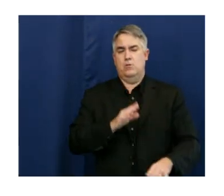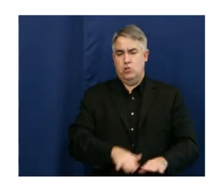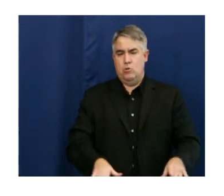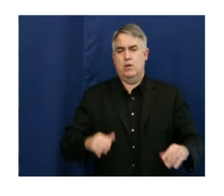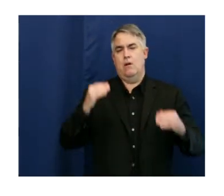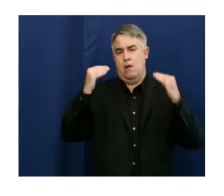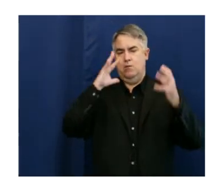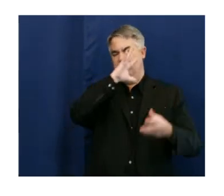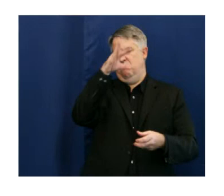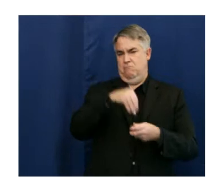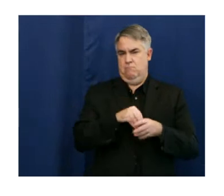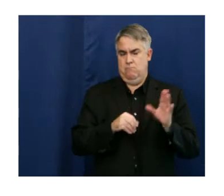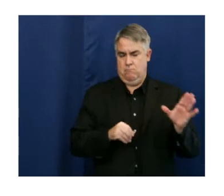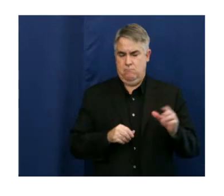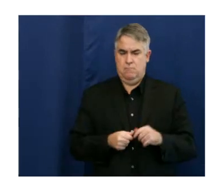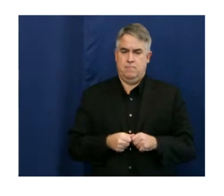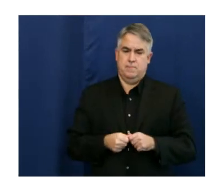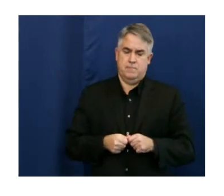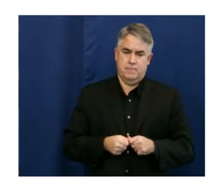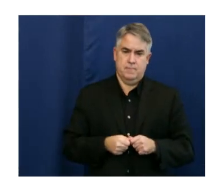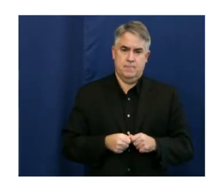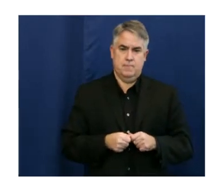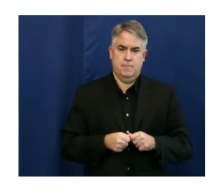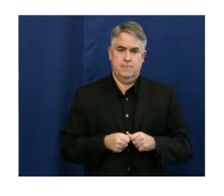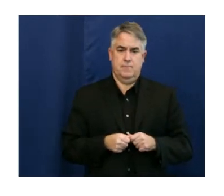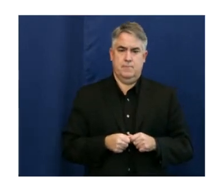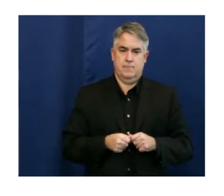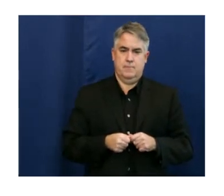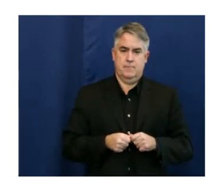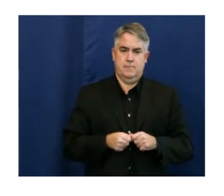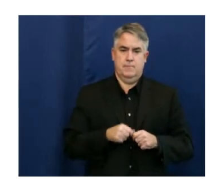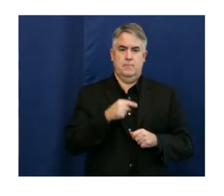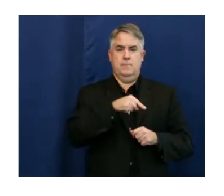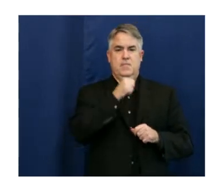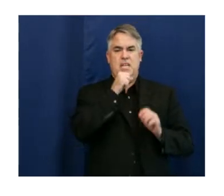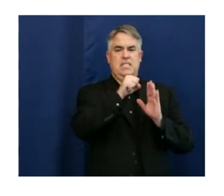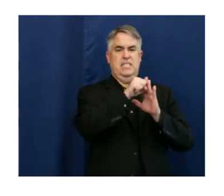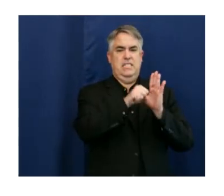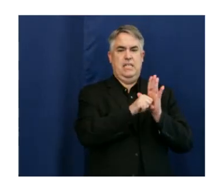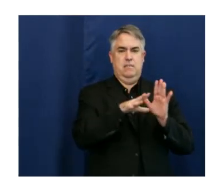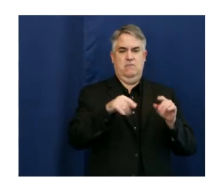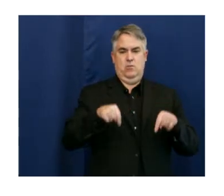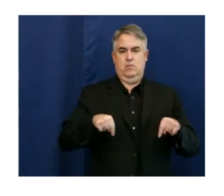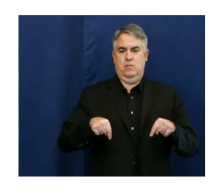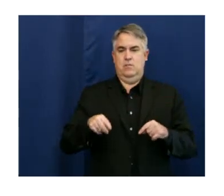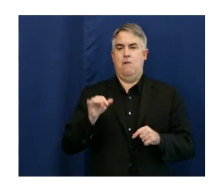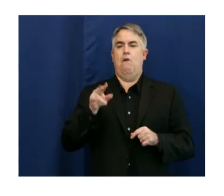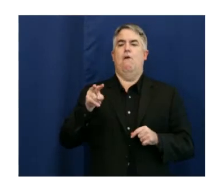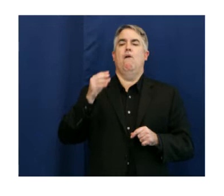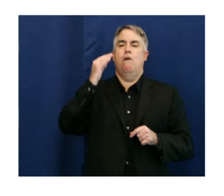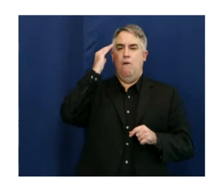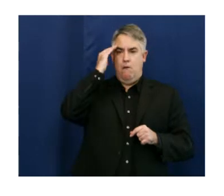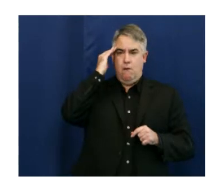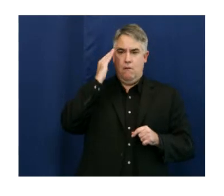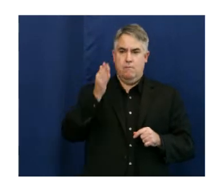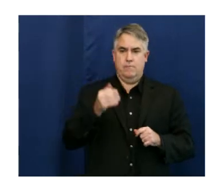the pediatric beds in their totals, but it is an ICU bed in the region, and so we want to make it available. And then the final chart here is